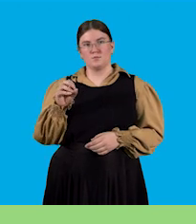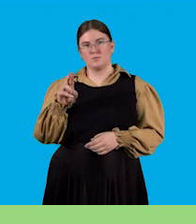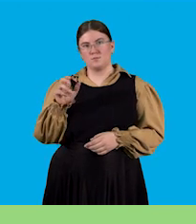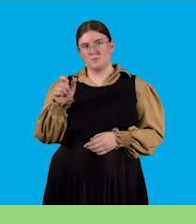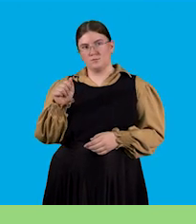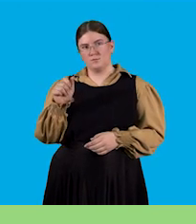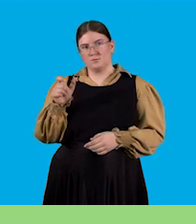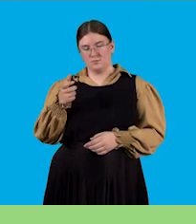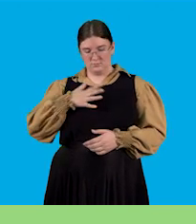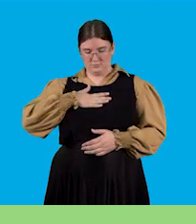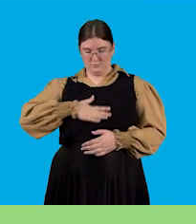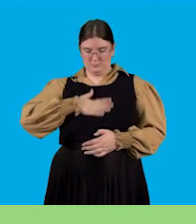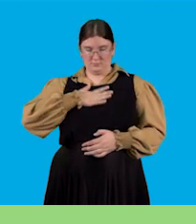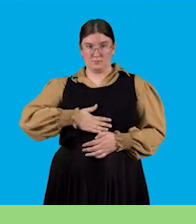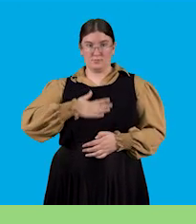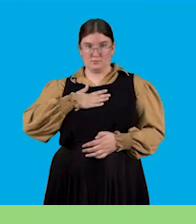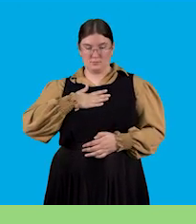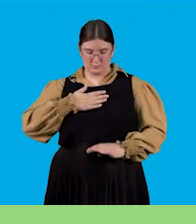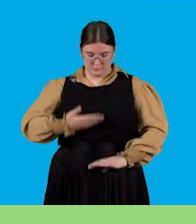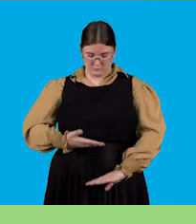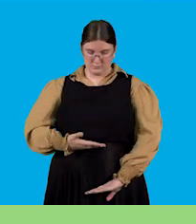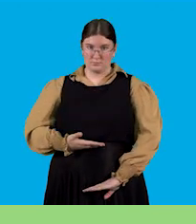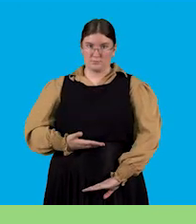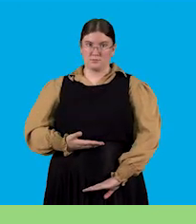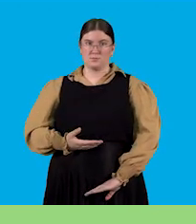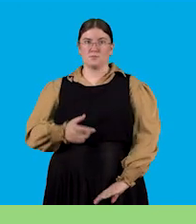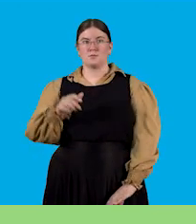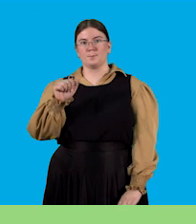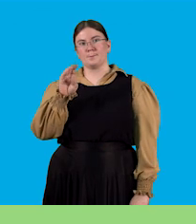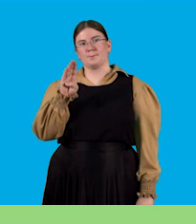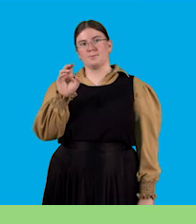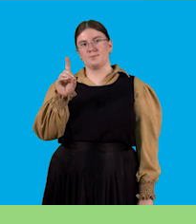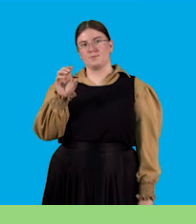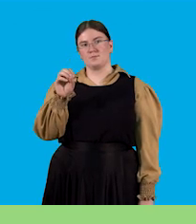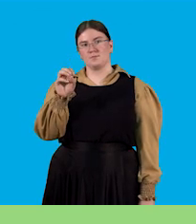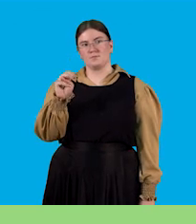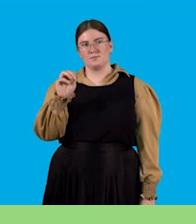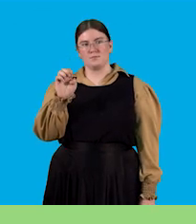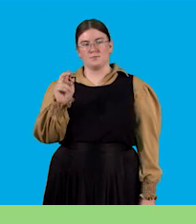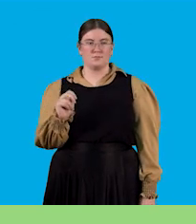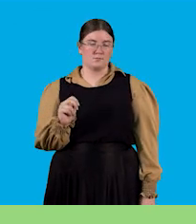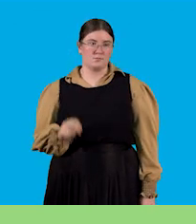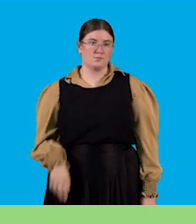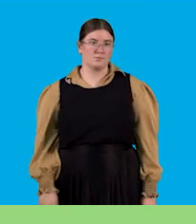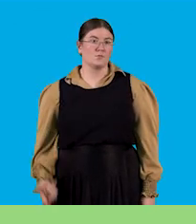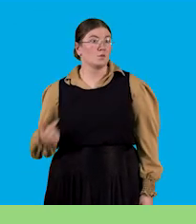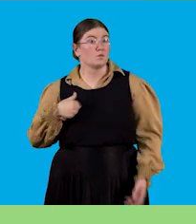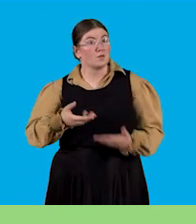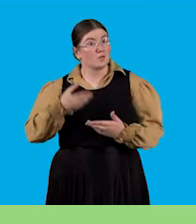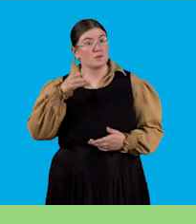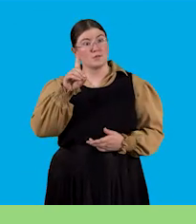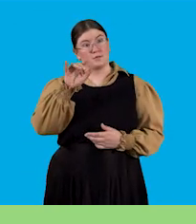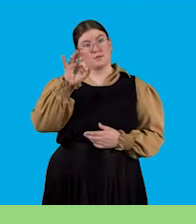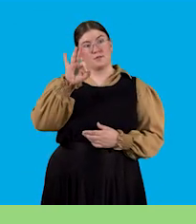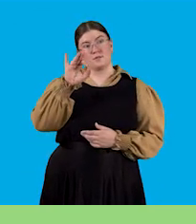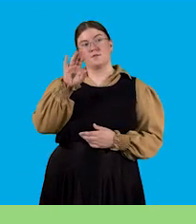upper part or the chest part of the body, and the abdomen being the lower part of the body. We learned